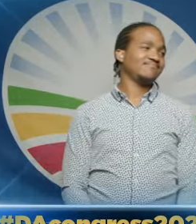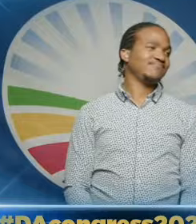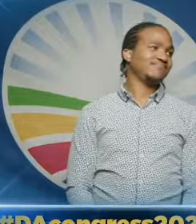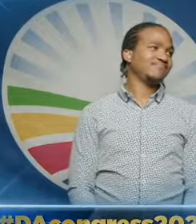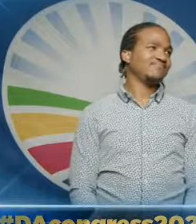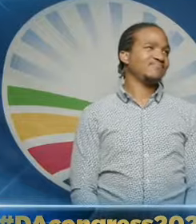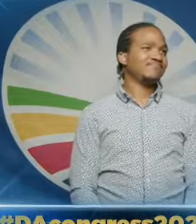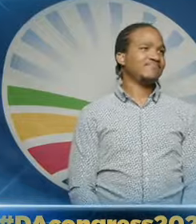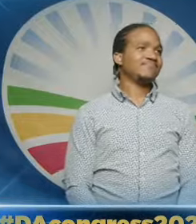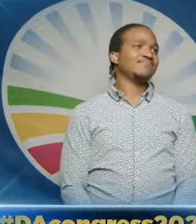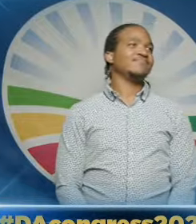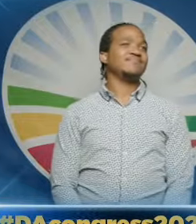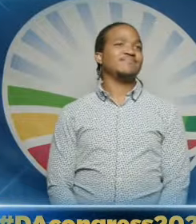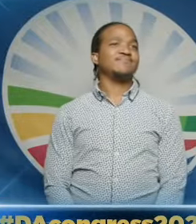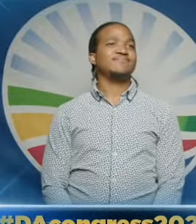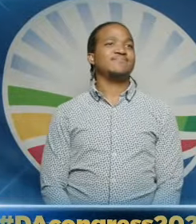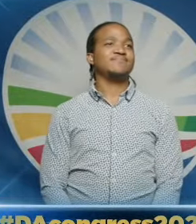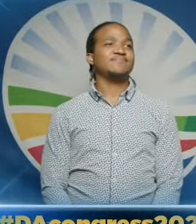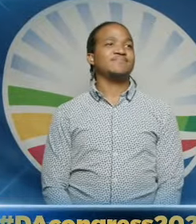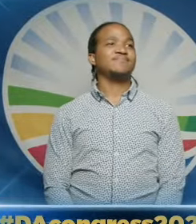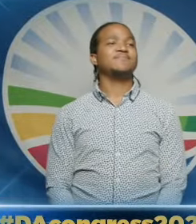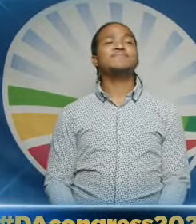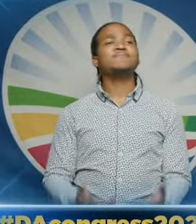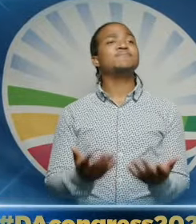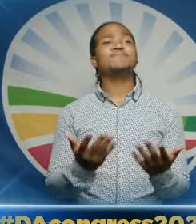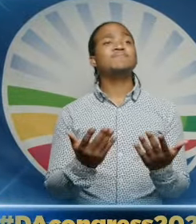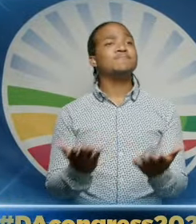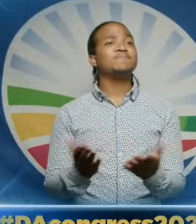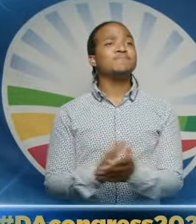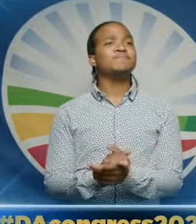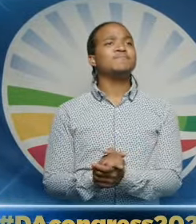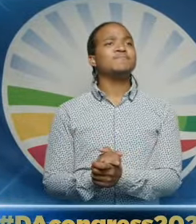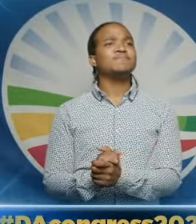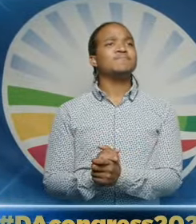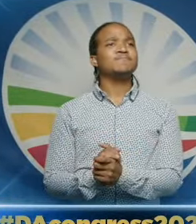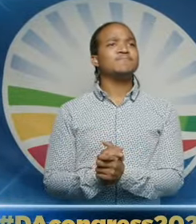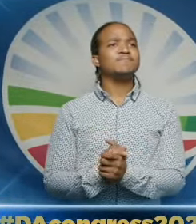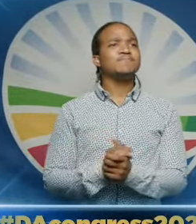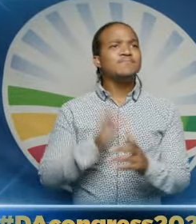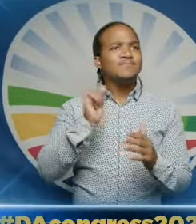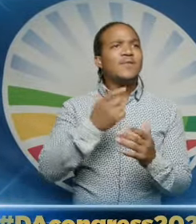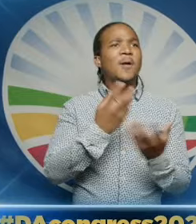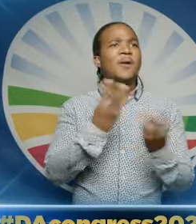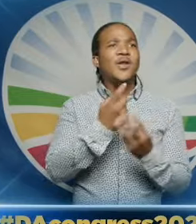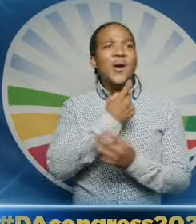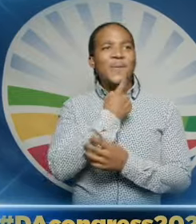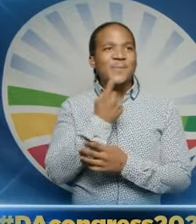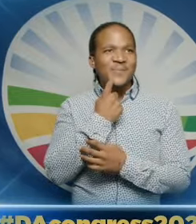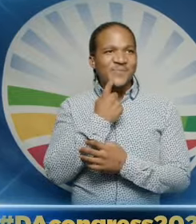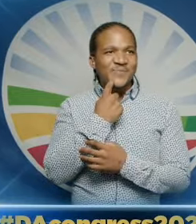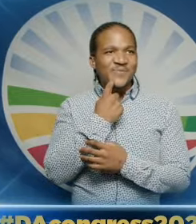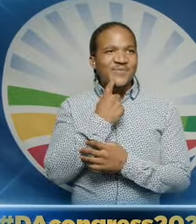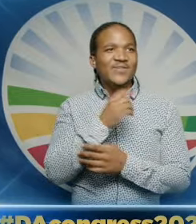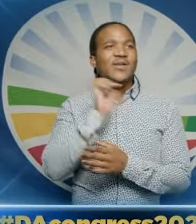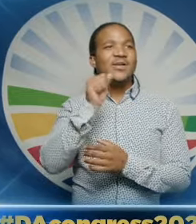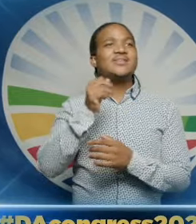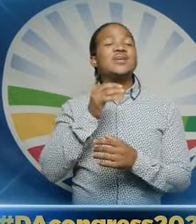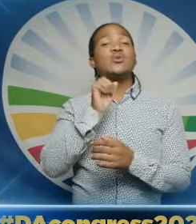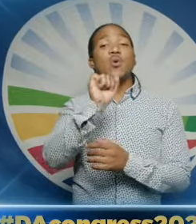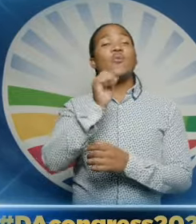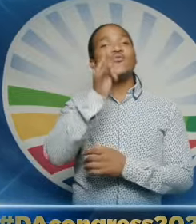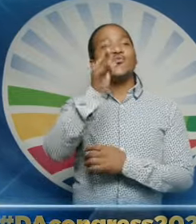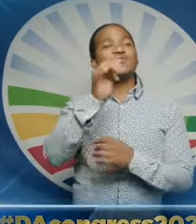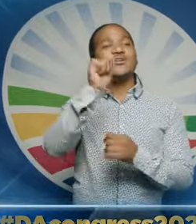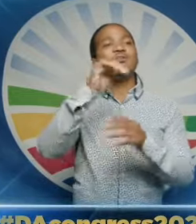DA. Mayor Chris Papas. Mhlawumbe ngithi kubantu abasha ukuthi ikusasa lakho lisezandleni